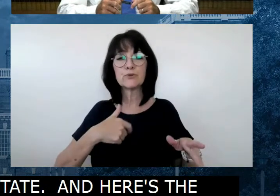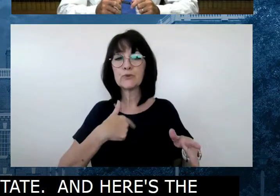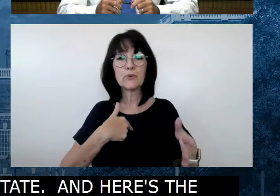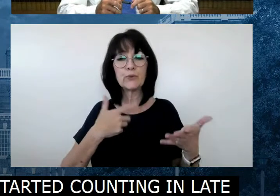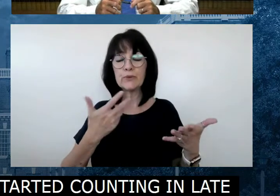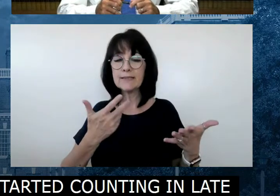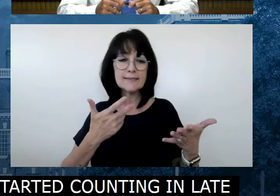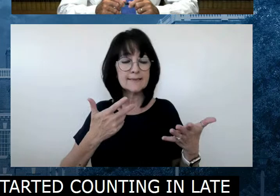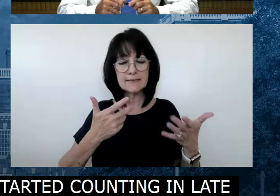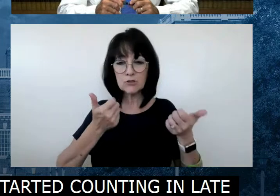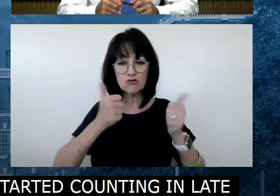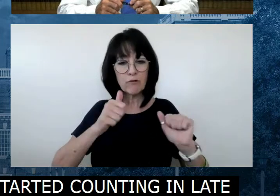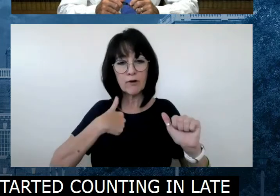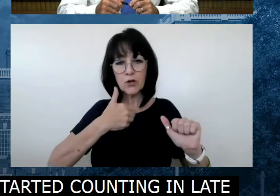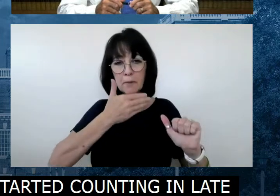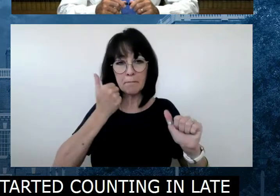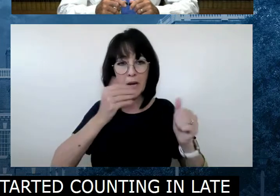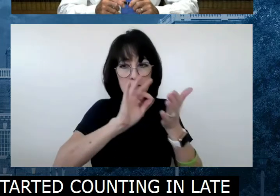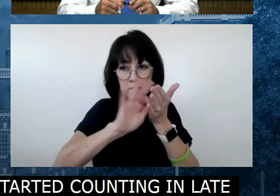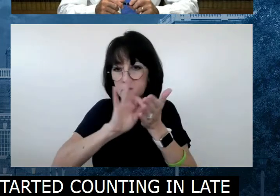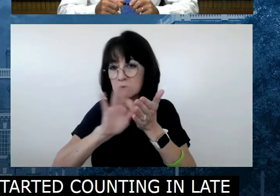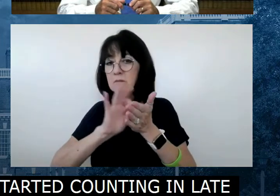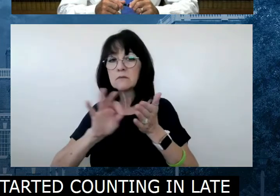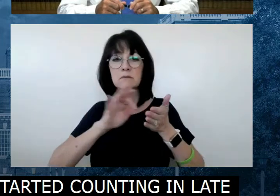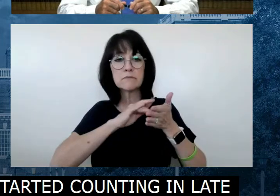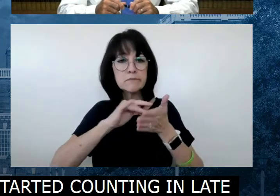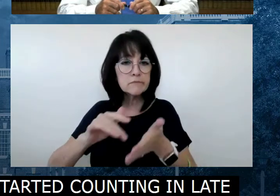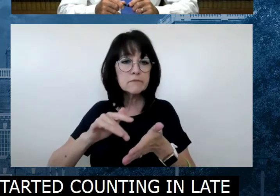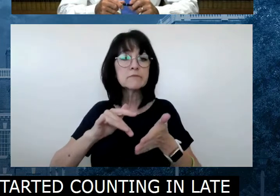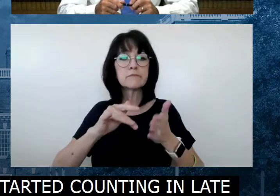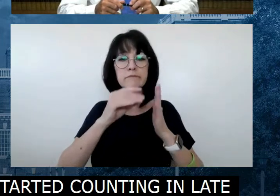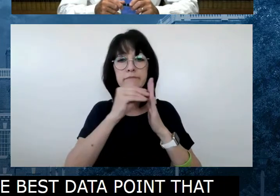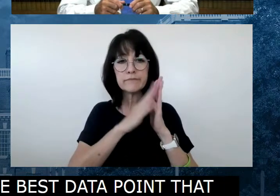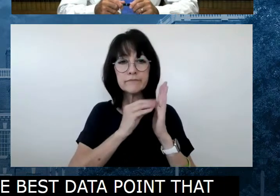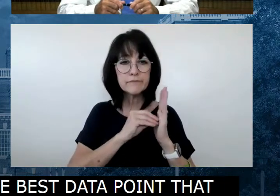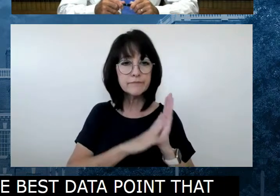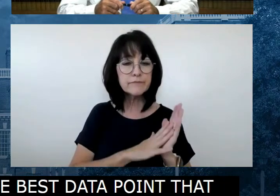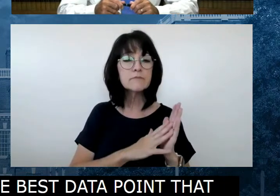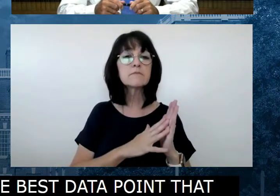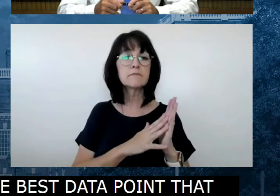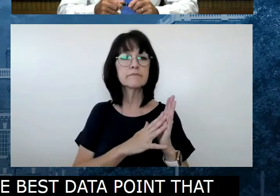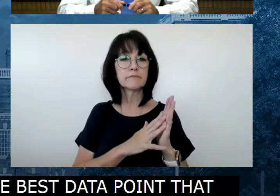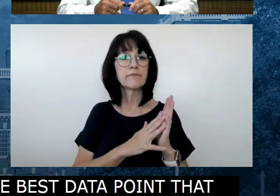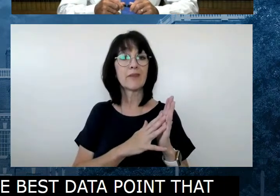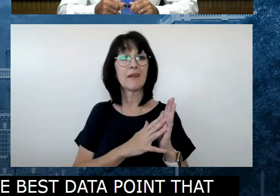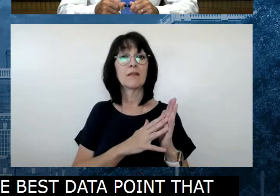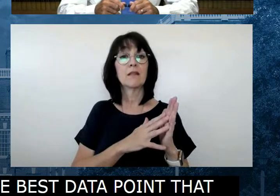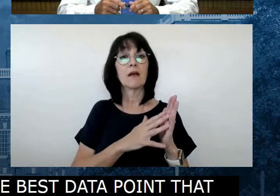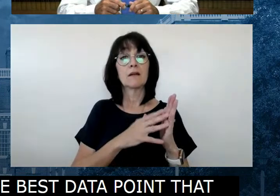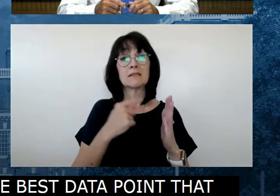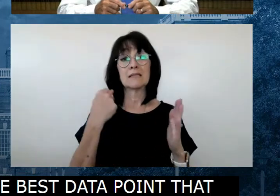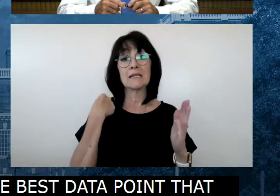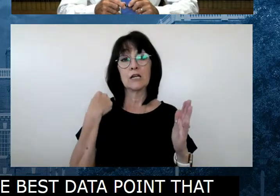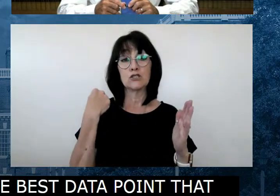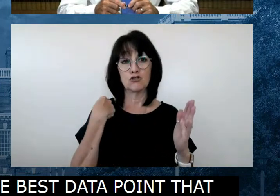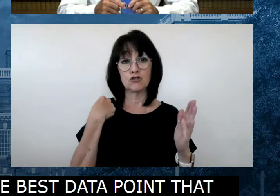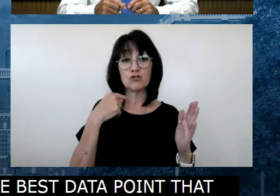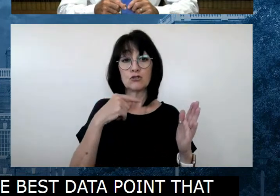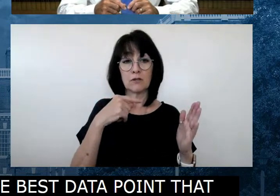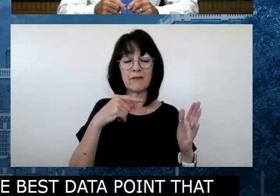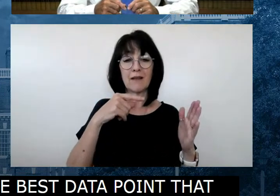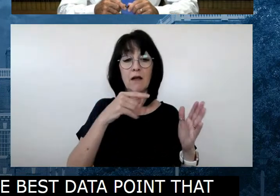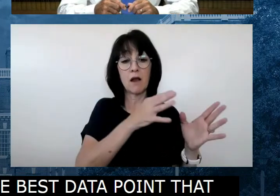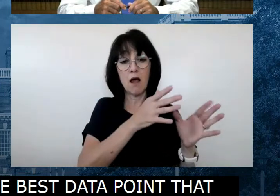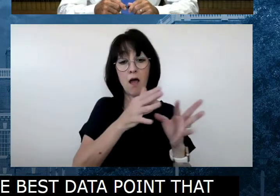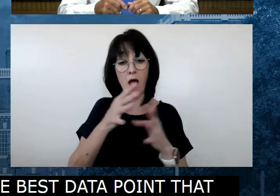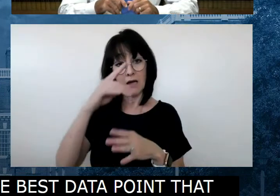we had. We got better and healthier after the first surge there in late April, early May, during the summer month